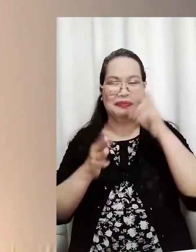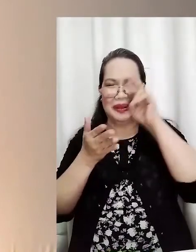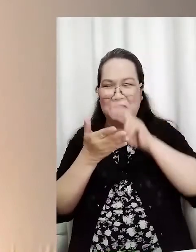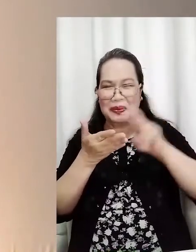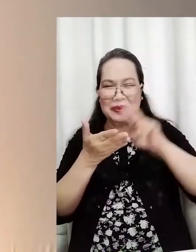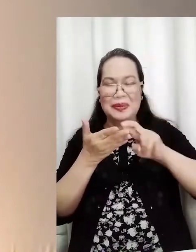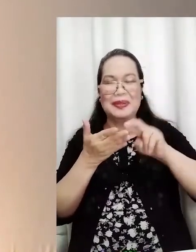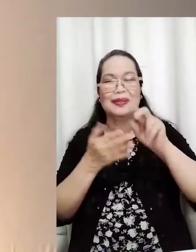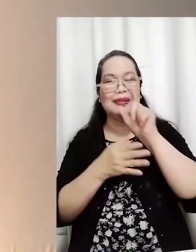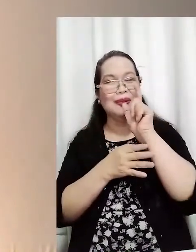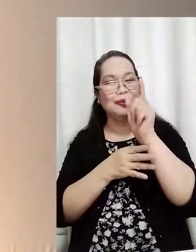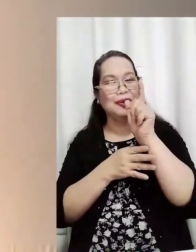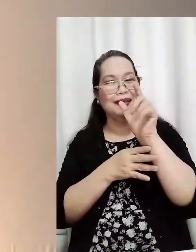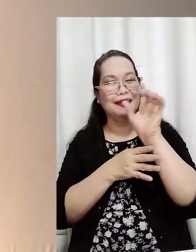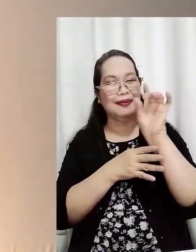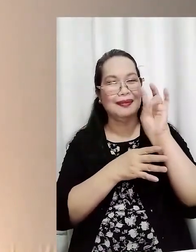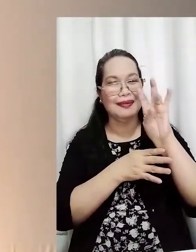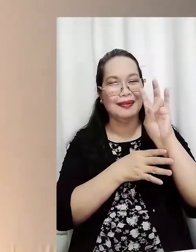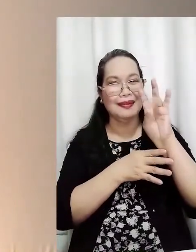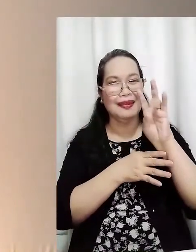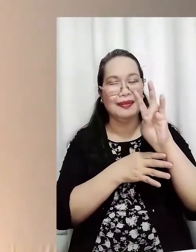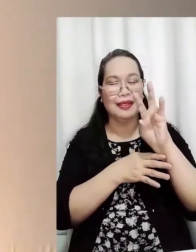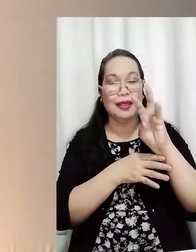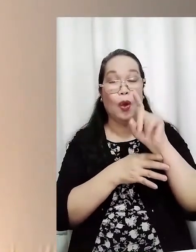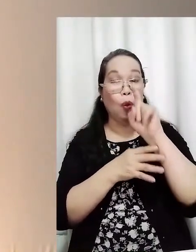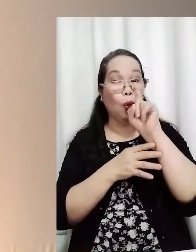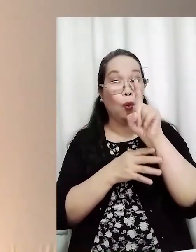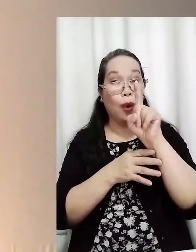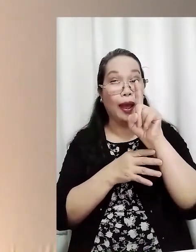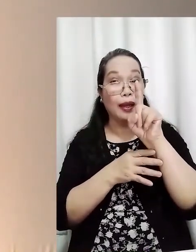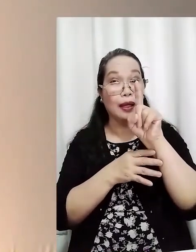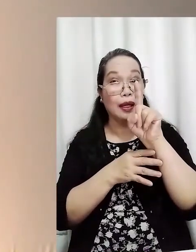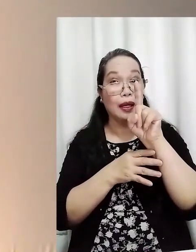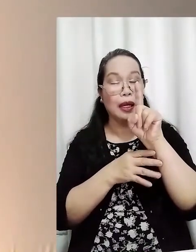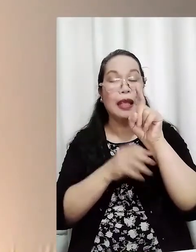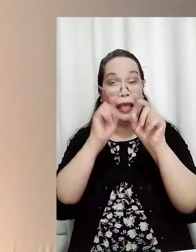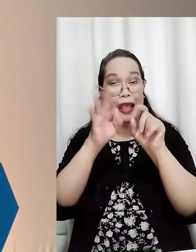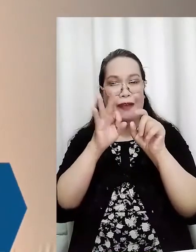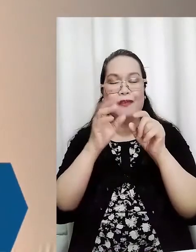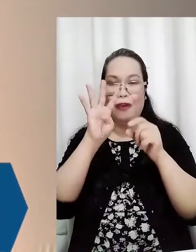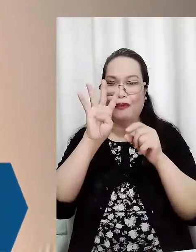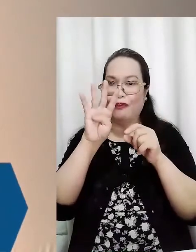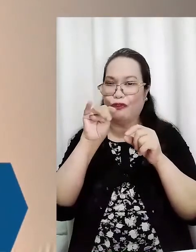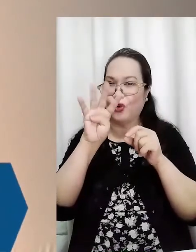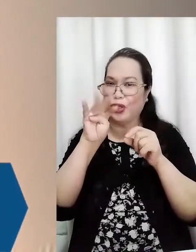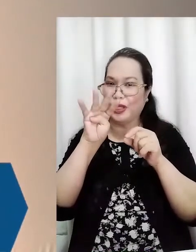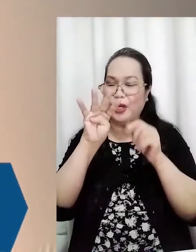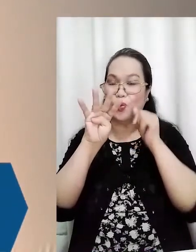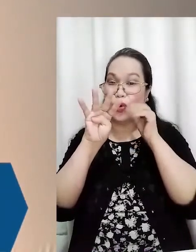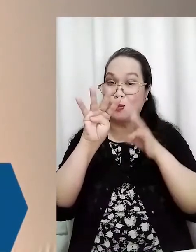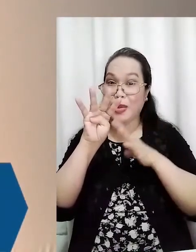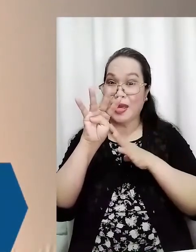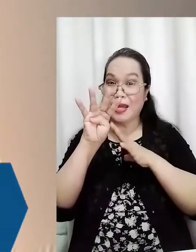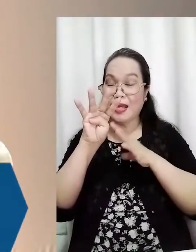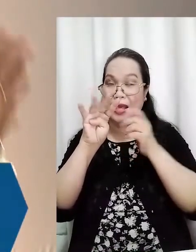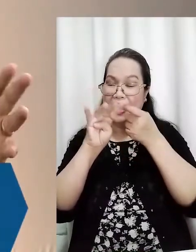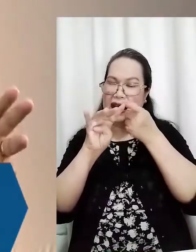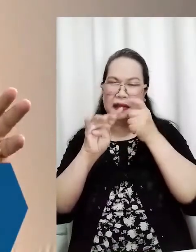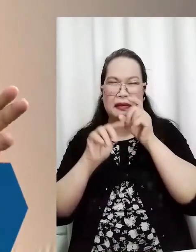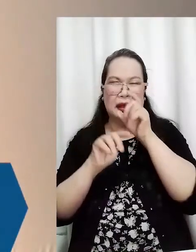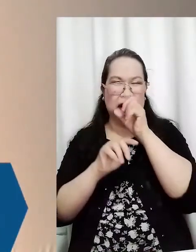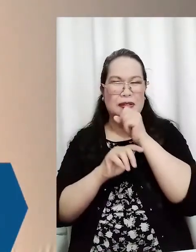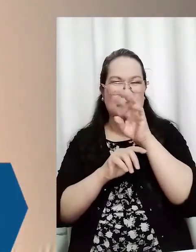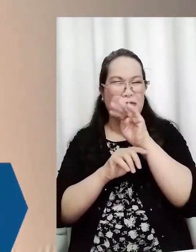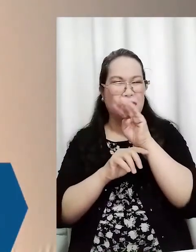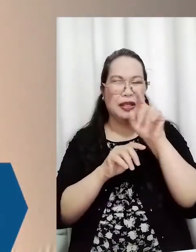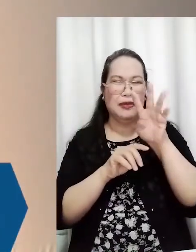2017, that 1 in 4 Filipino women aged 15 to 49 has experienced